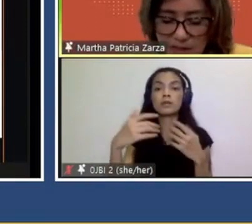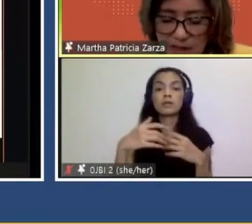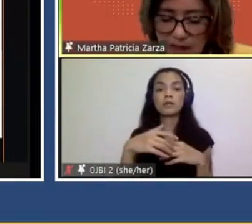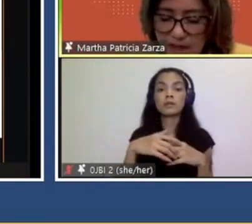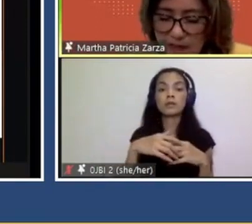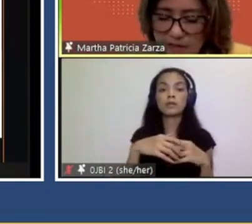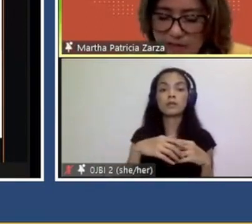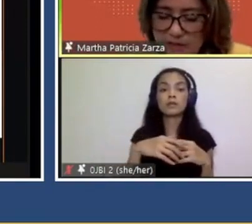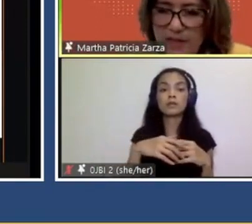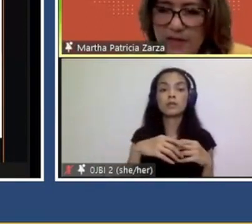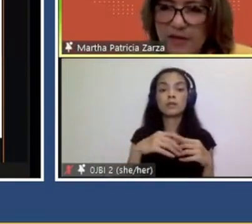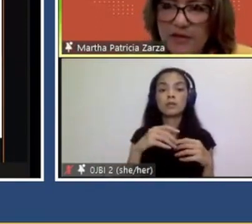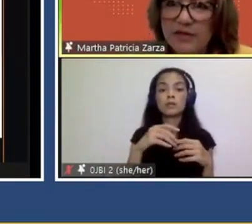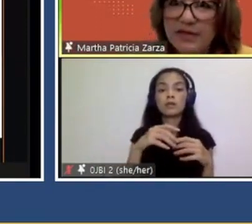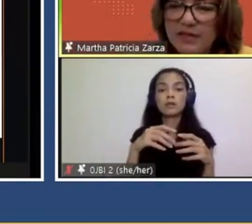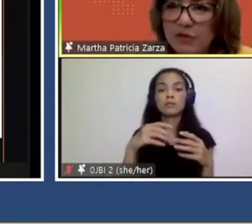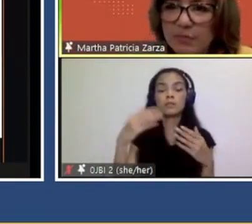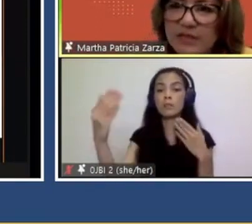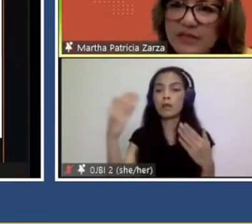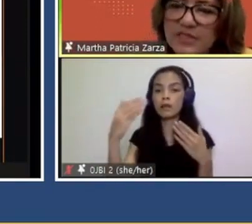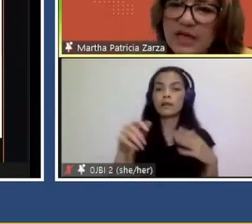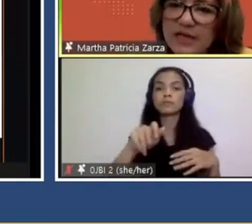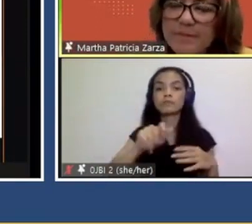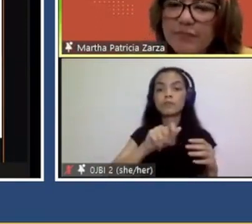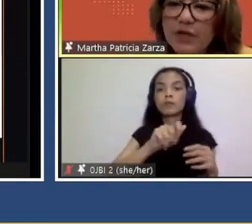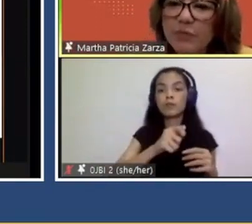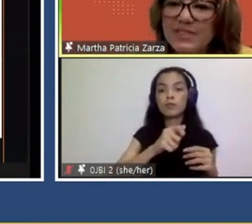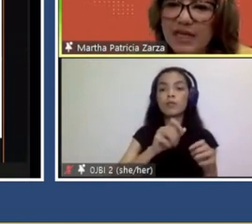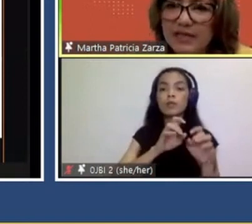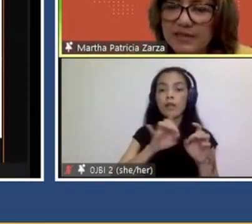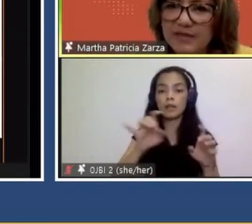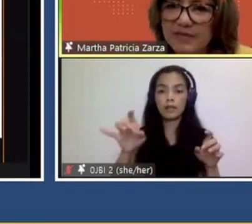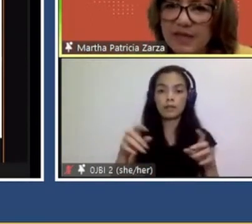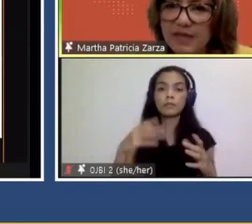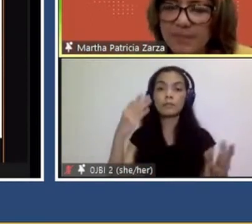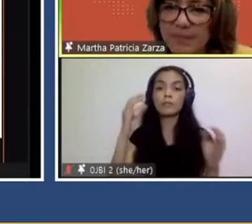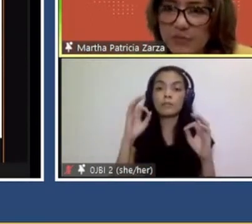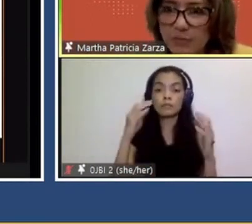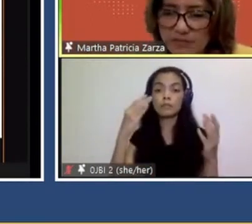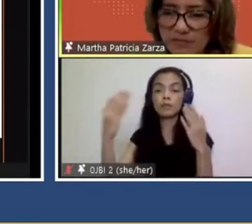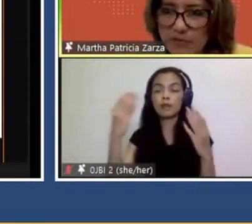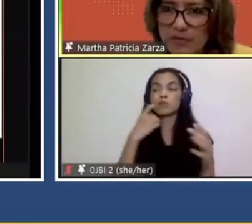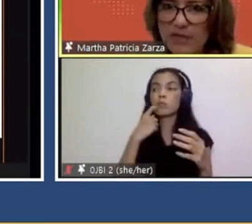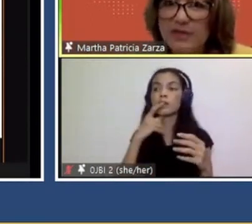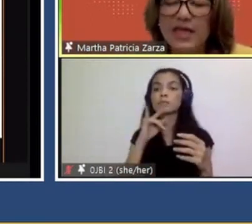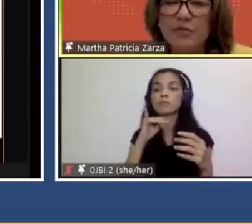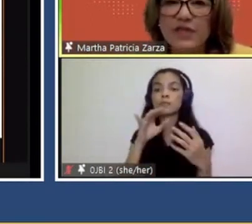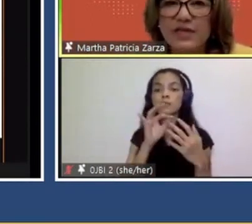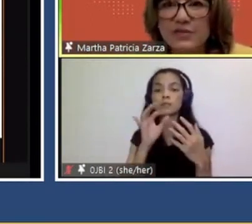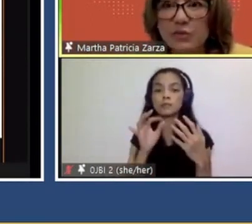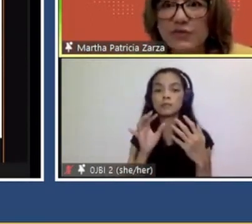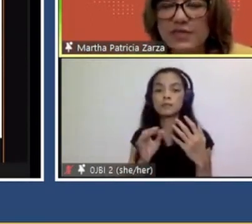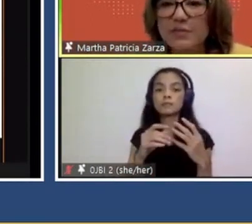Mexico. And in that comparative study, we selected the best one. The name